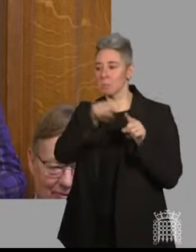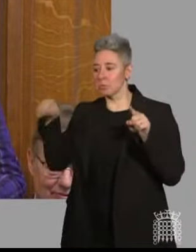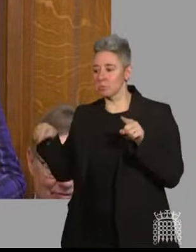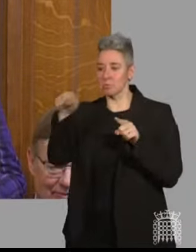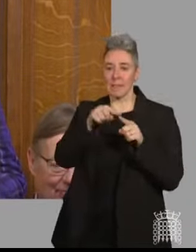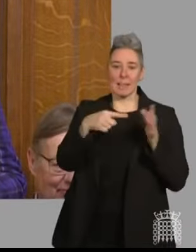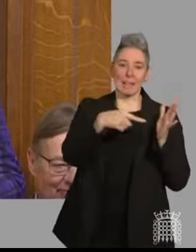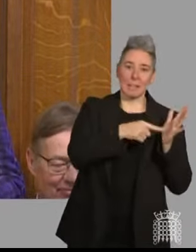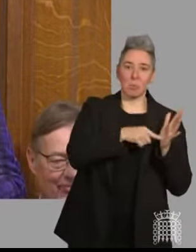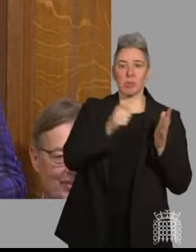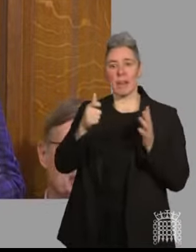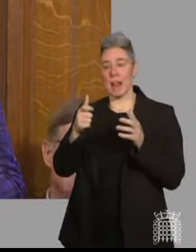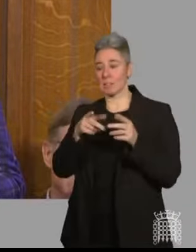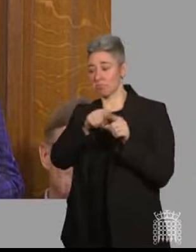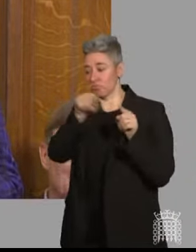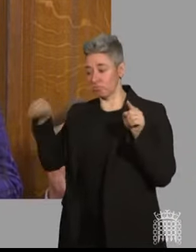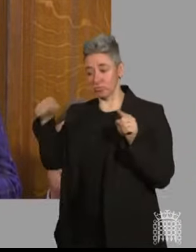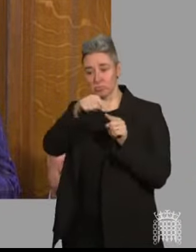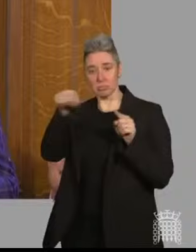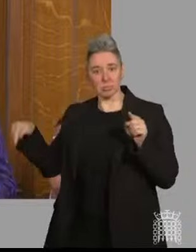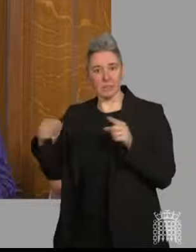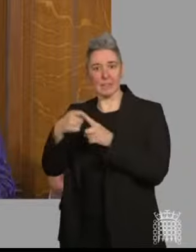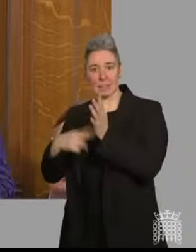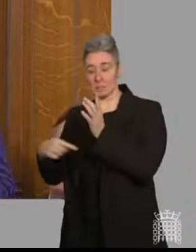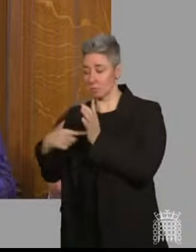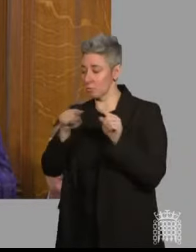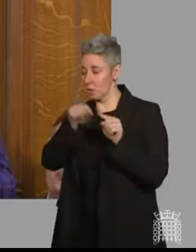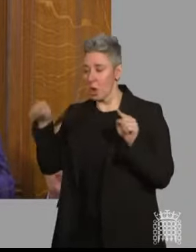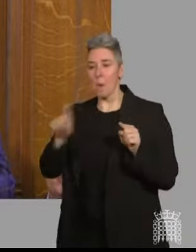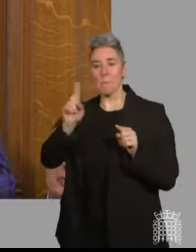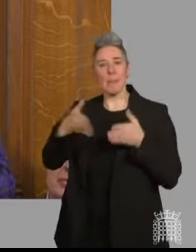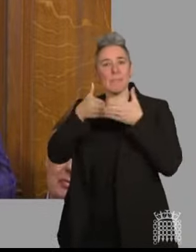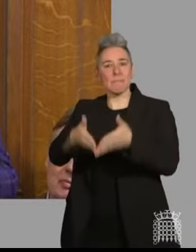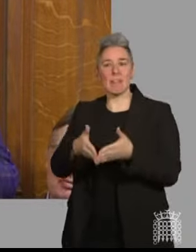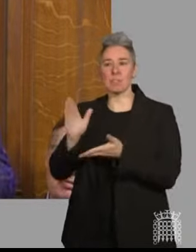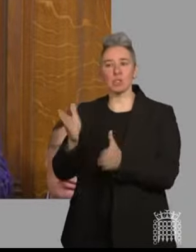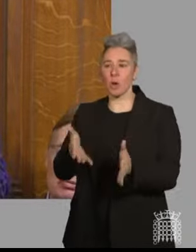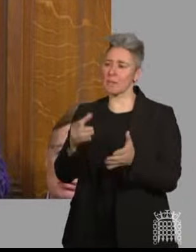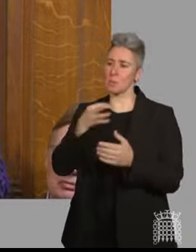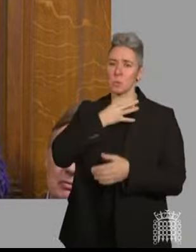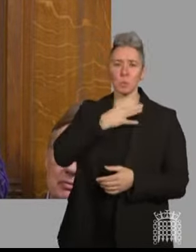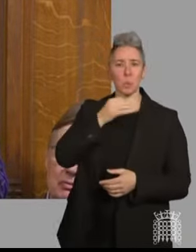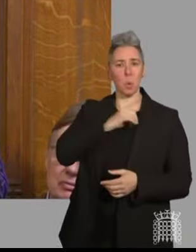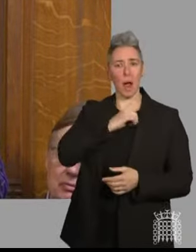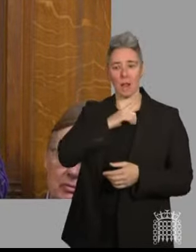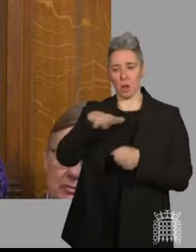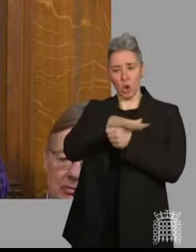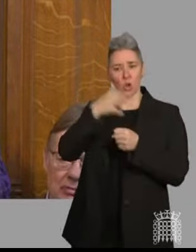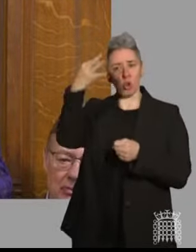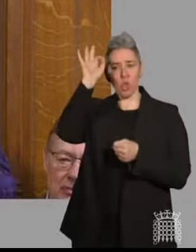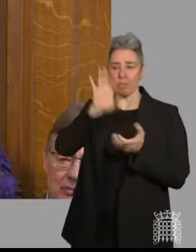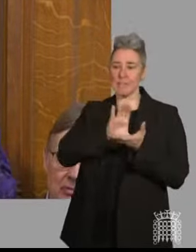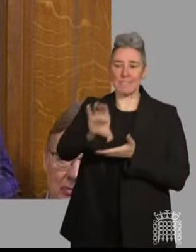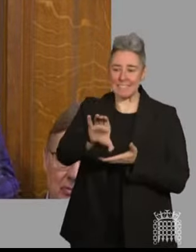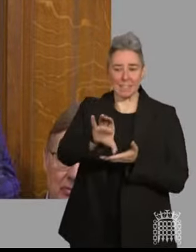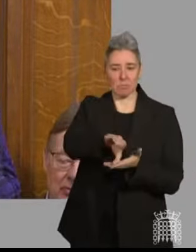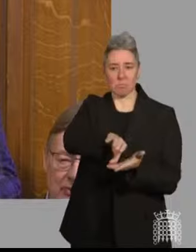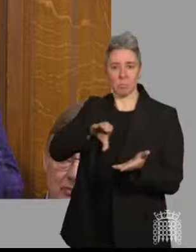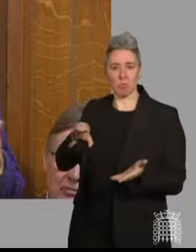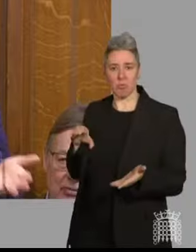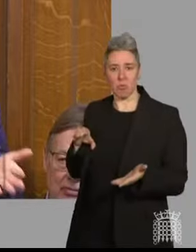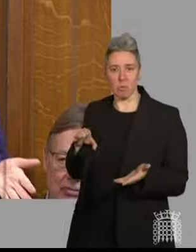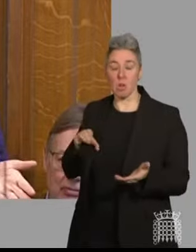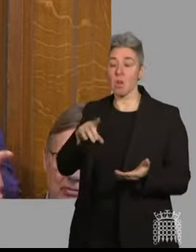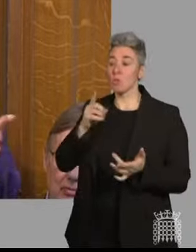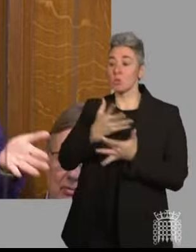under threat due to withdrawal of local authority funding. With so many people using that ferry service to come to work in Tilbury docks